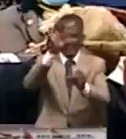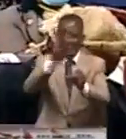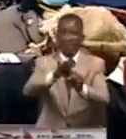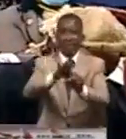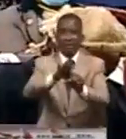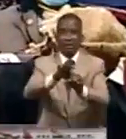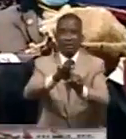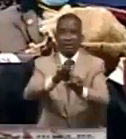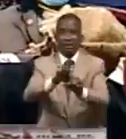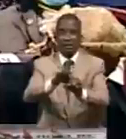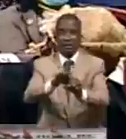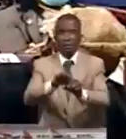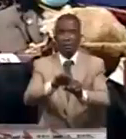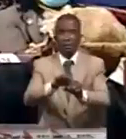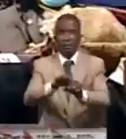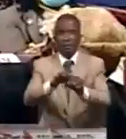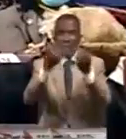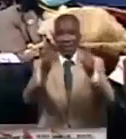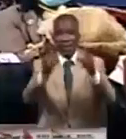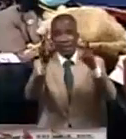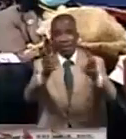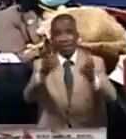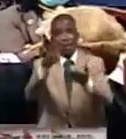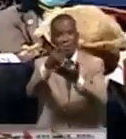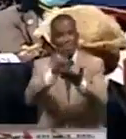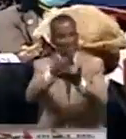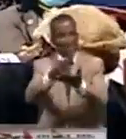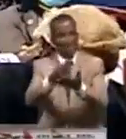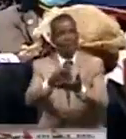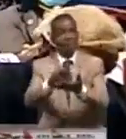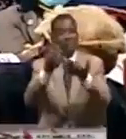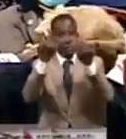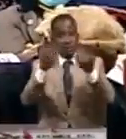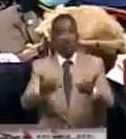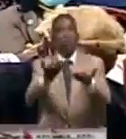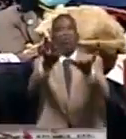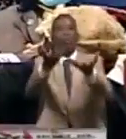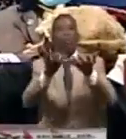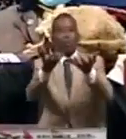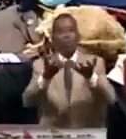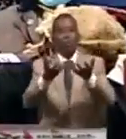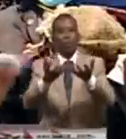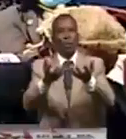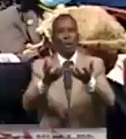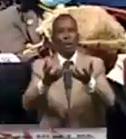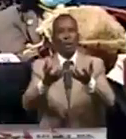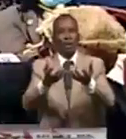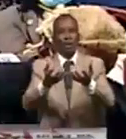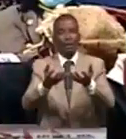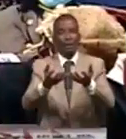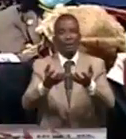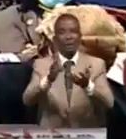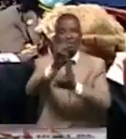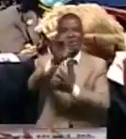came at the point of the case management. And we are respectfully submitting that this witness cannot run away